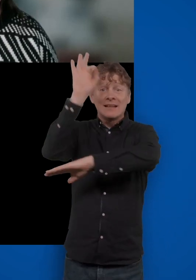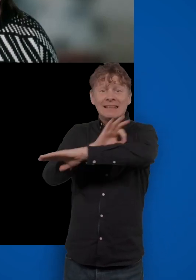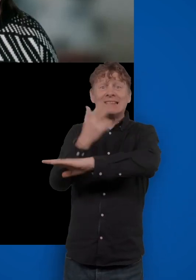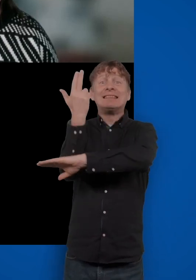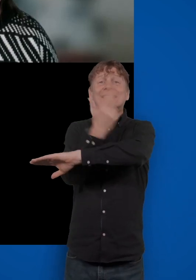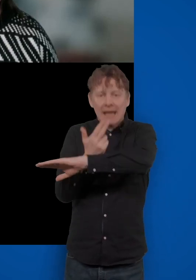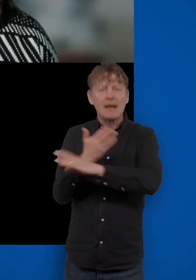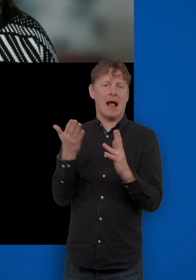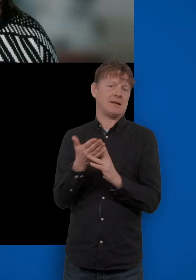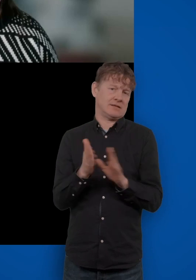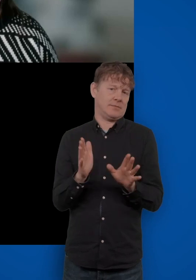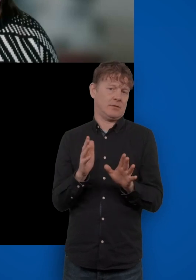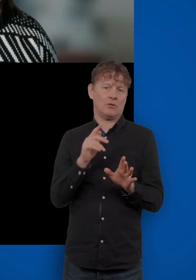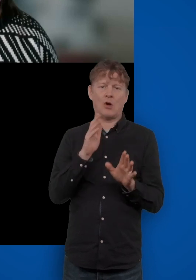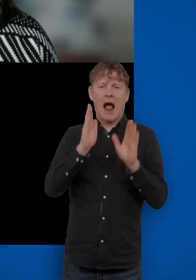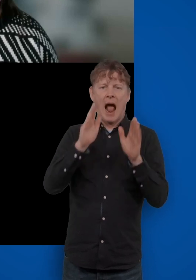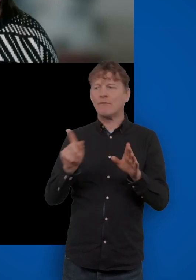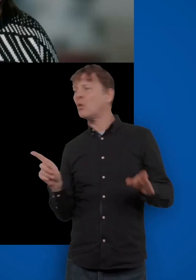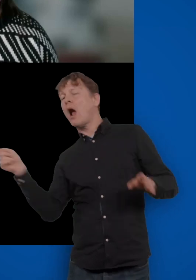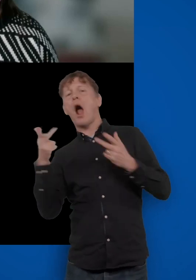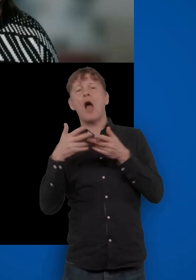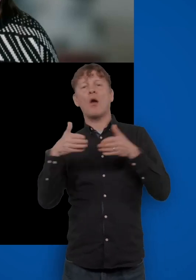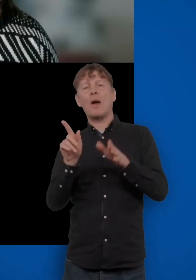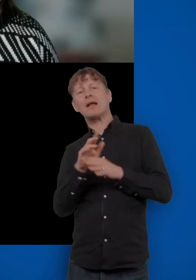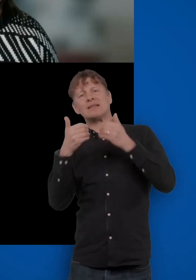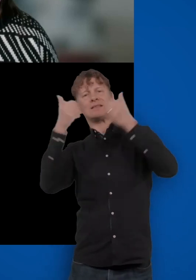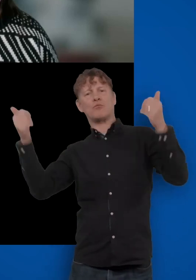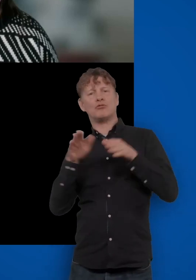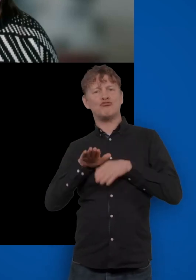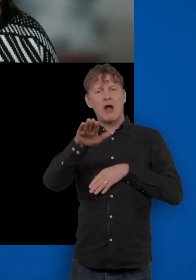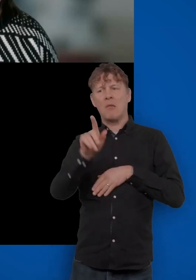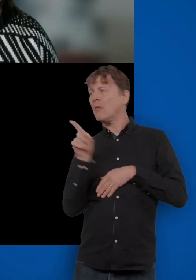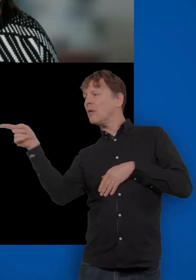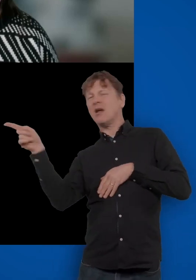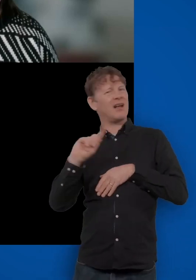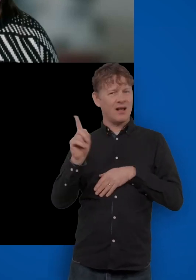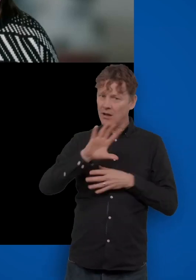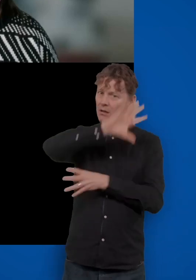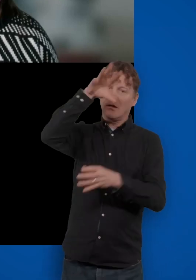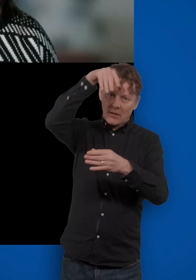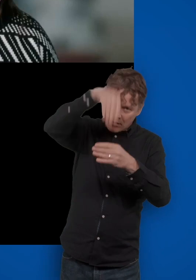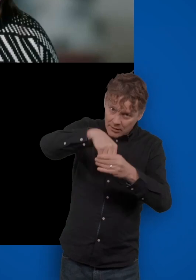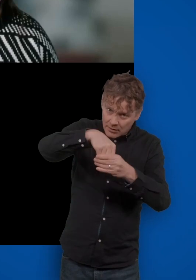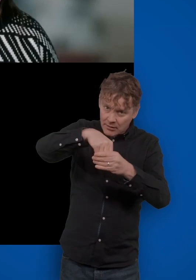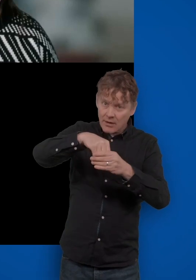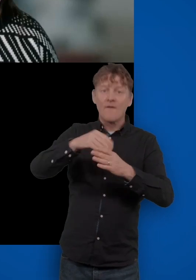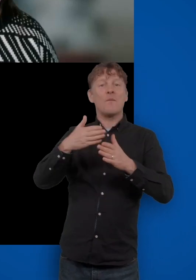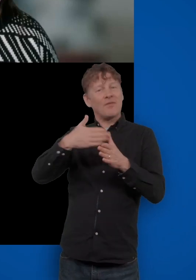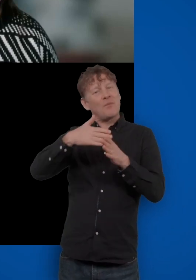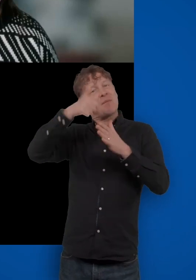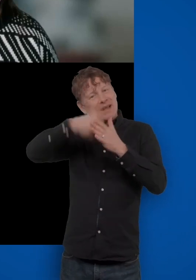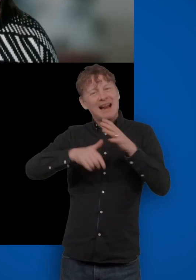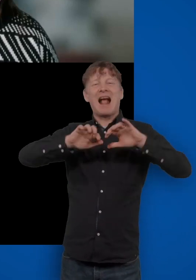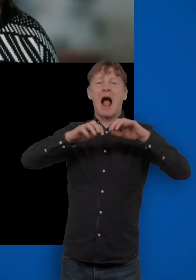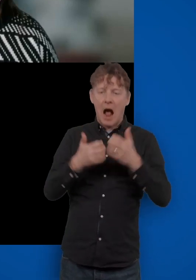So nobody has to come into the building in a different way. Like, you don't have to have a separate ramp or a separate whatever, because they think about it from the beginning. How